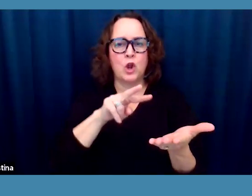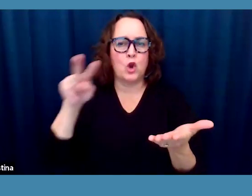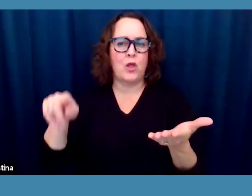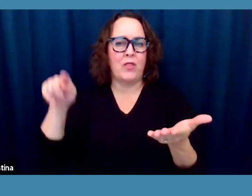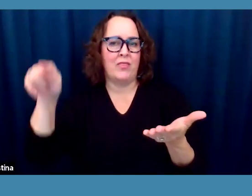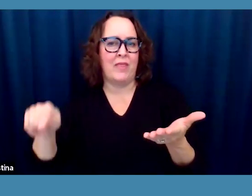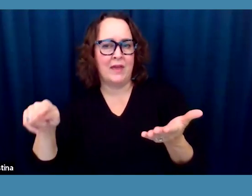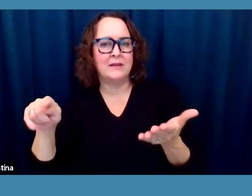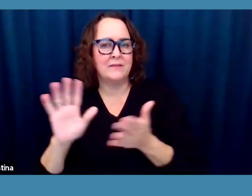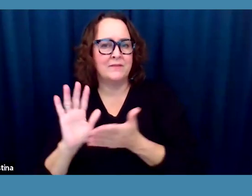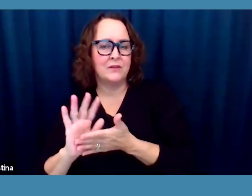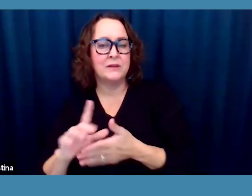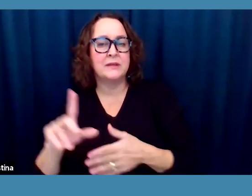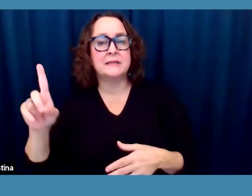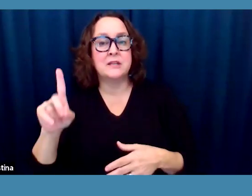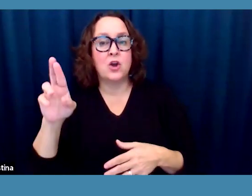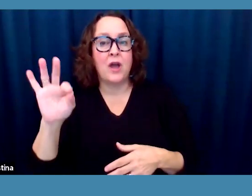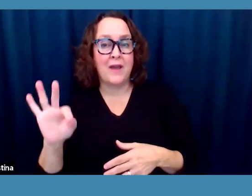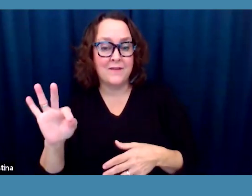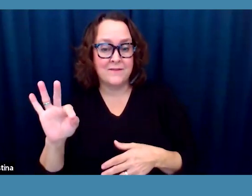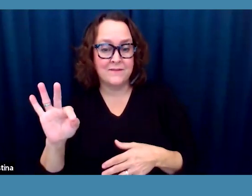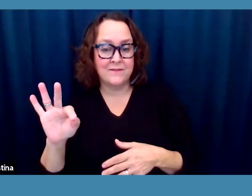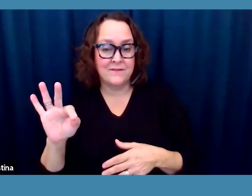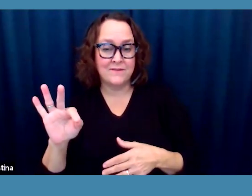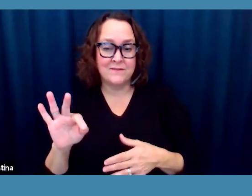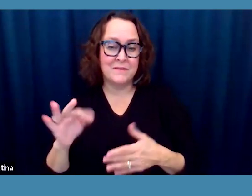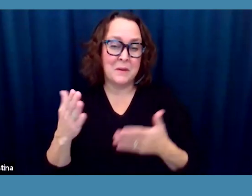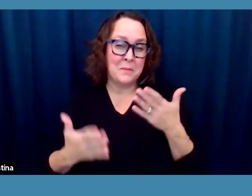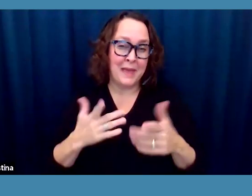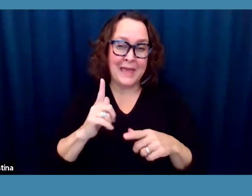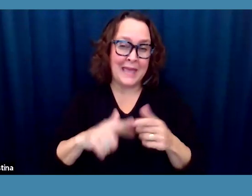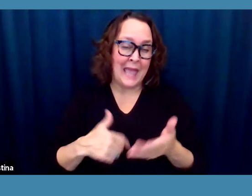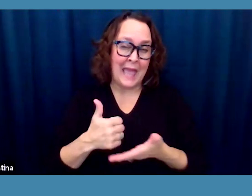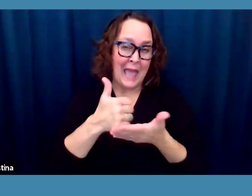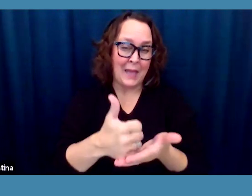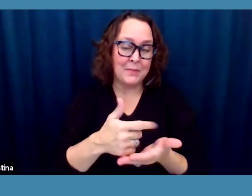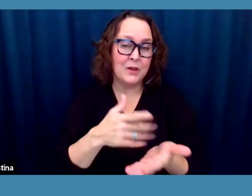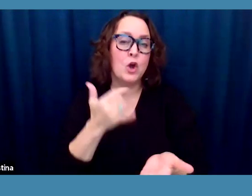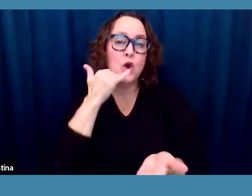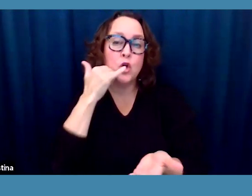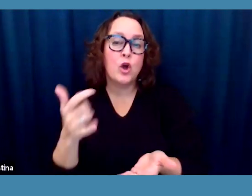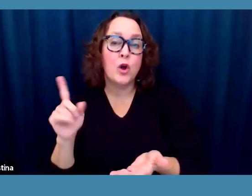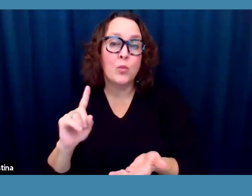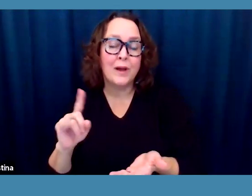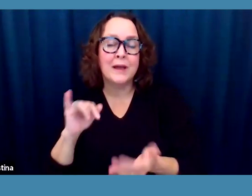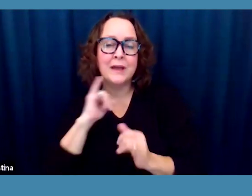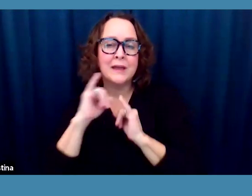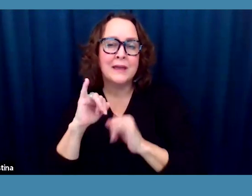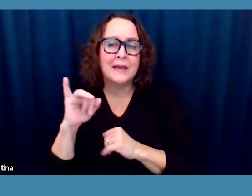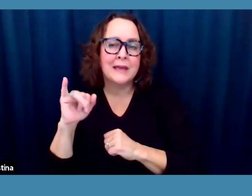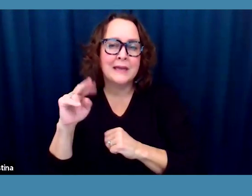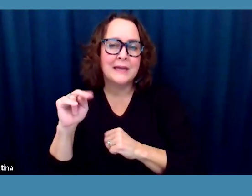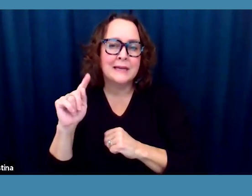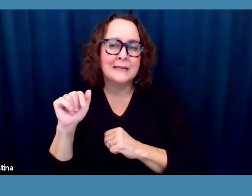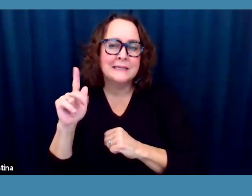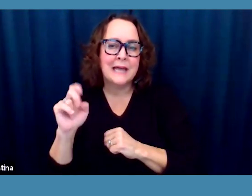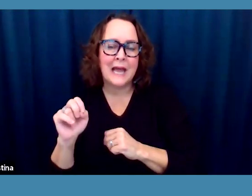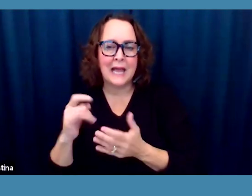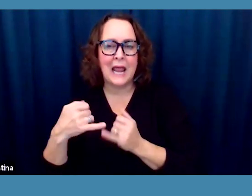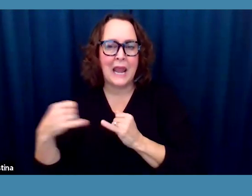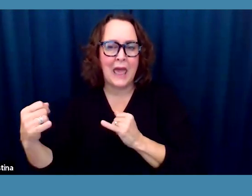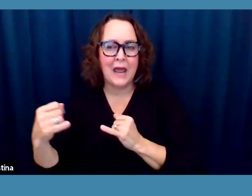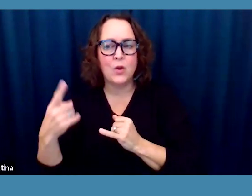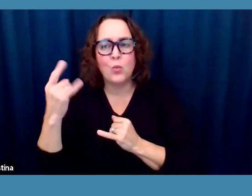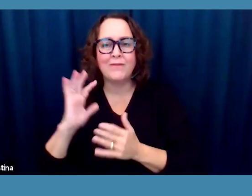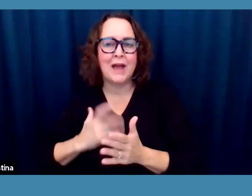also something that DRF may or may not be able to assist with. You may be interested in calling our intake line to see if one of our attorneys or advocates